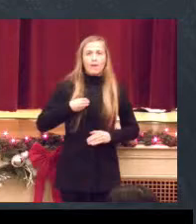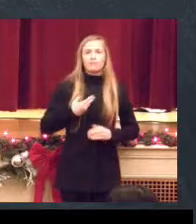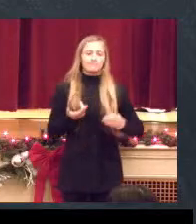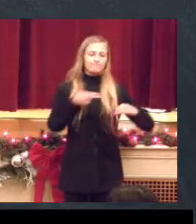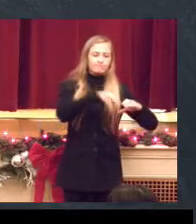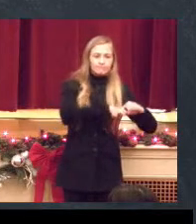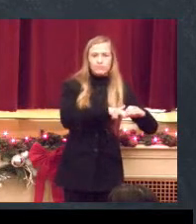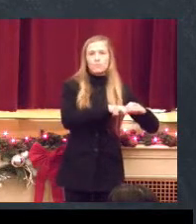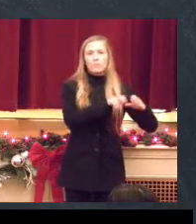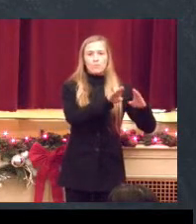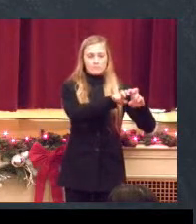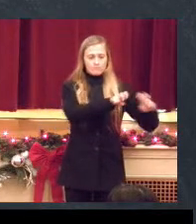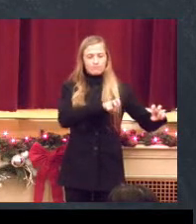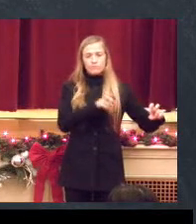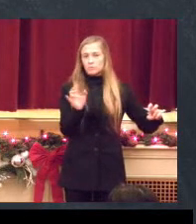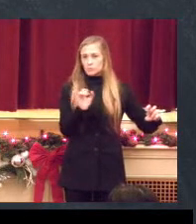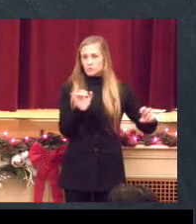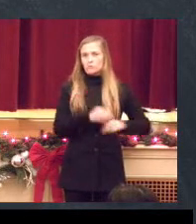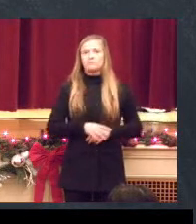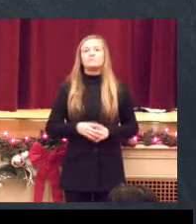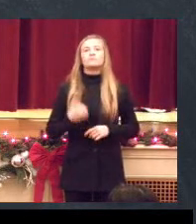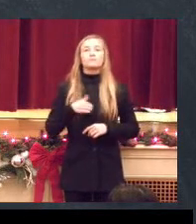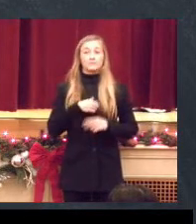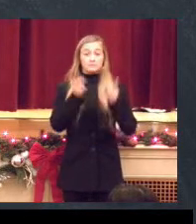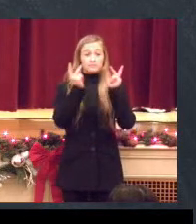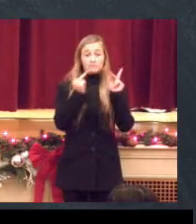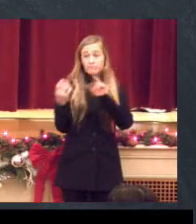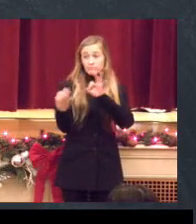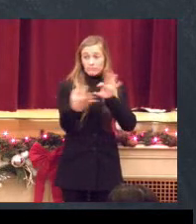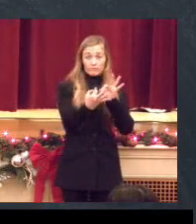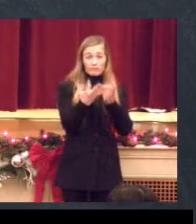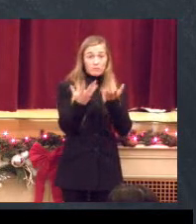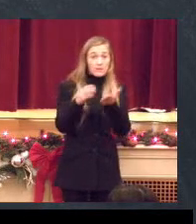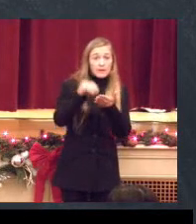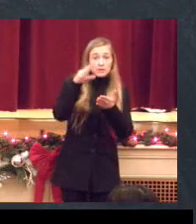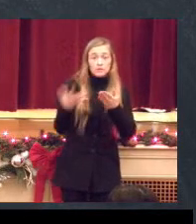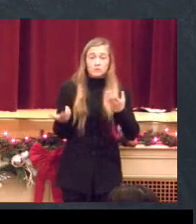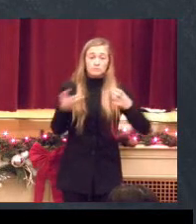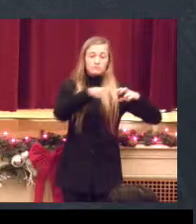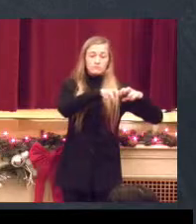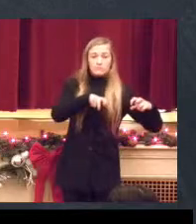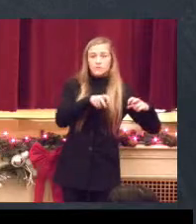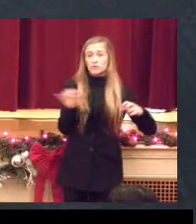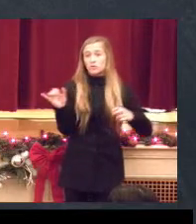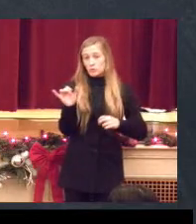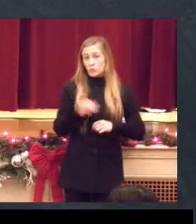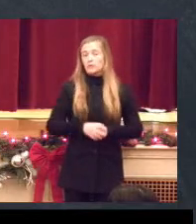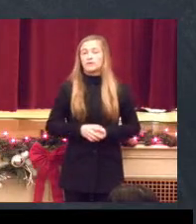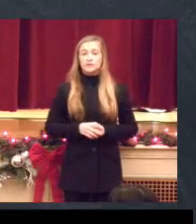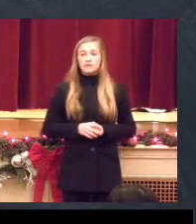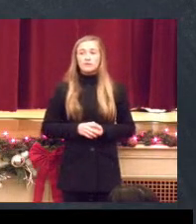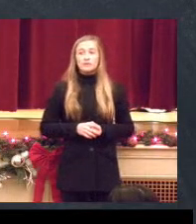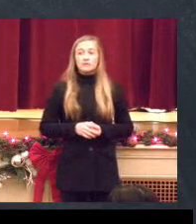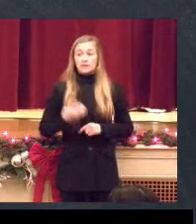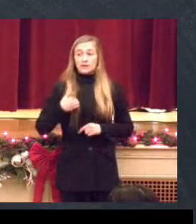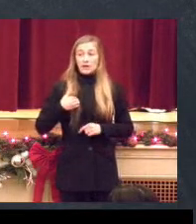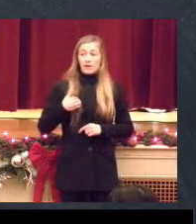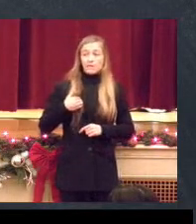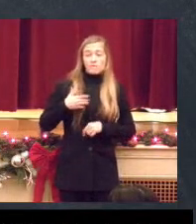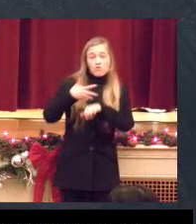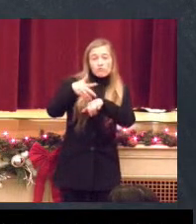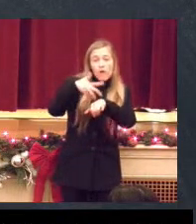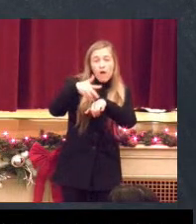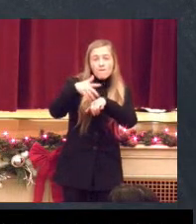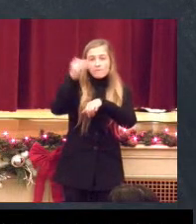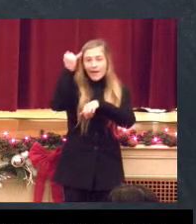as well. We even got some feedback that should a student be included on that board. So while we have, I'm going to say, a rough sketch or rough outline